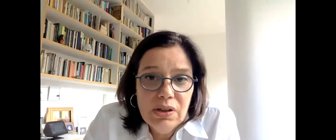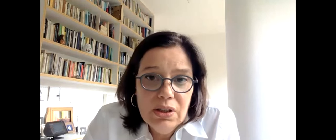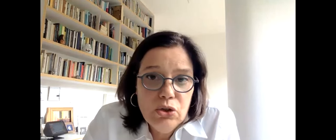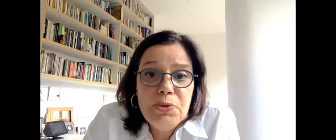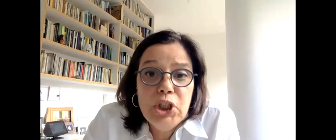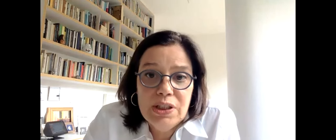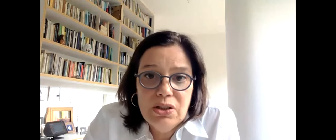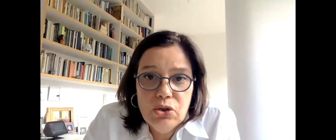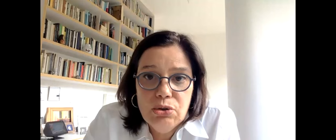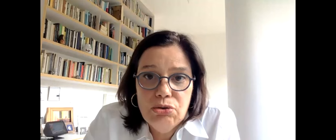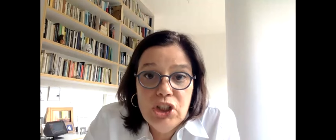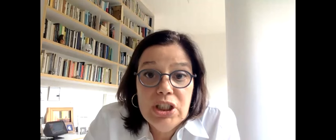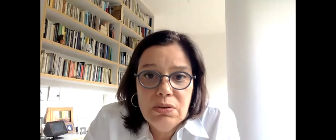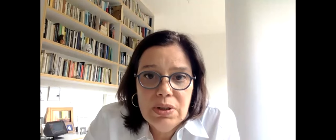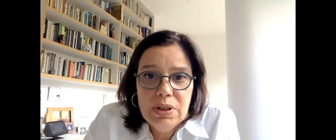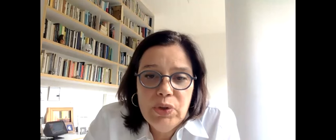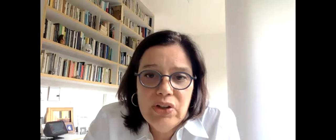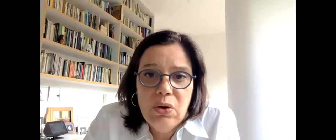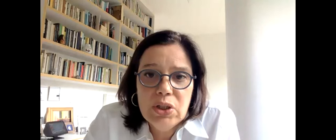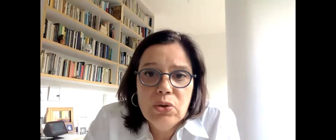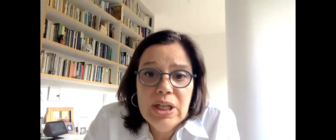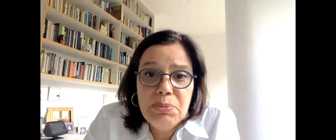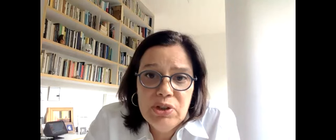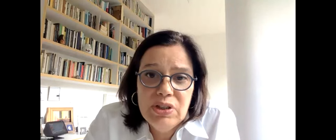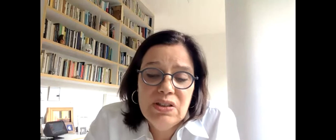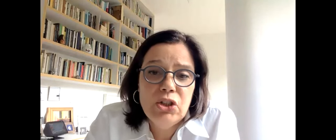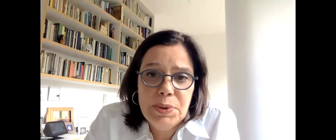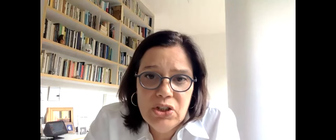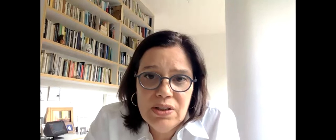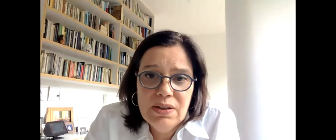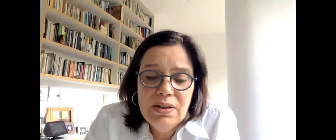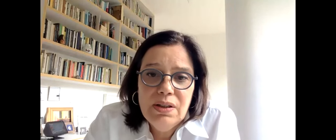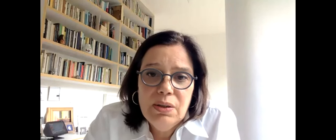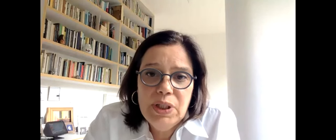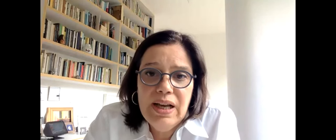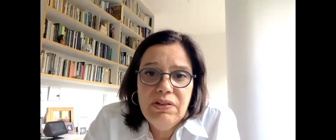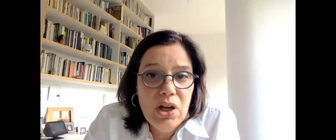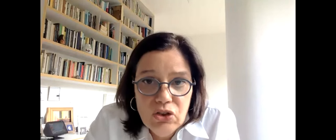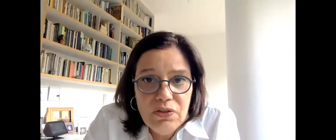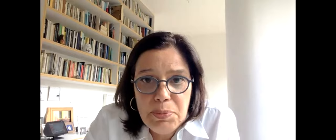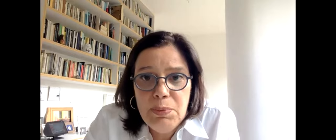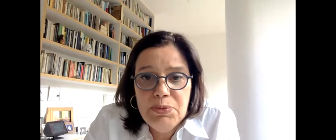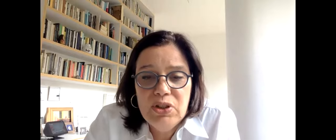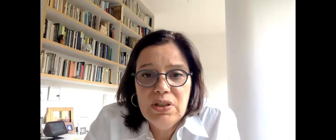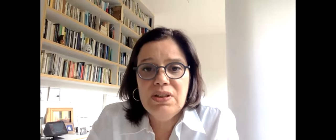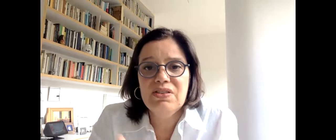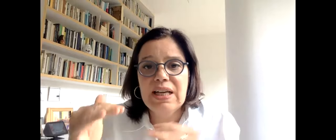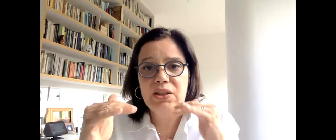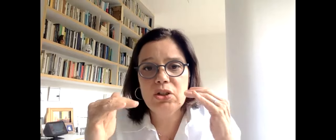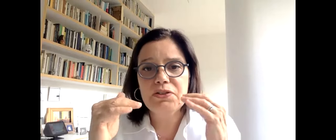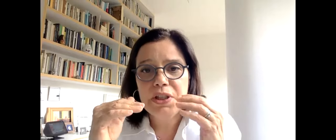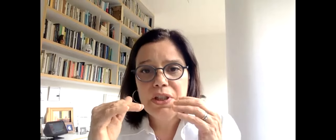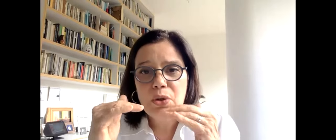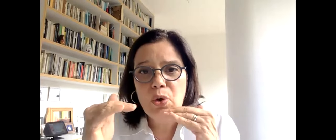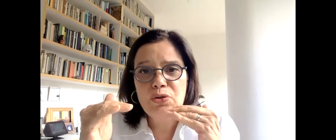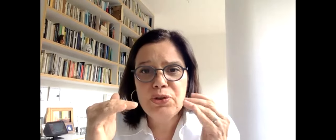not sufficient to deal with our contemporary situation. We have lots of problems in this